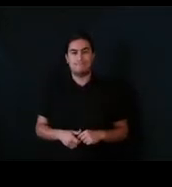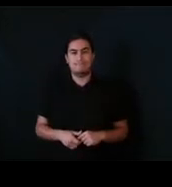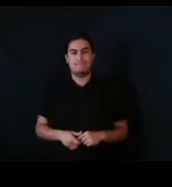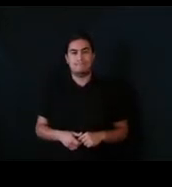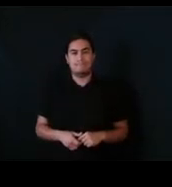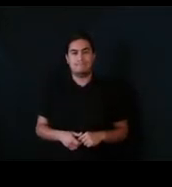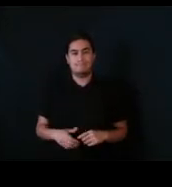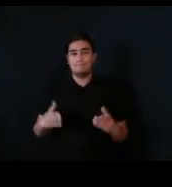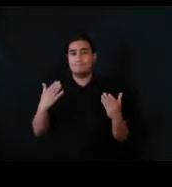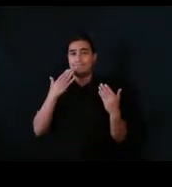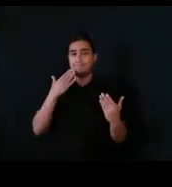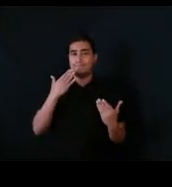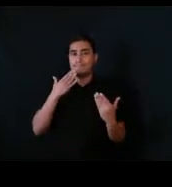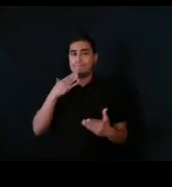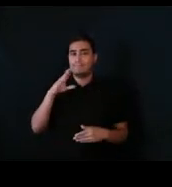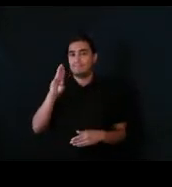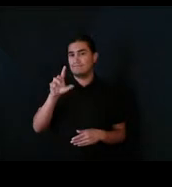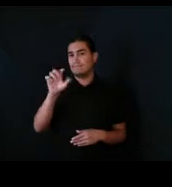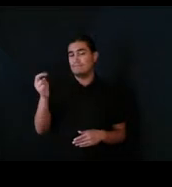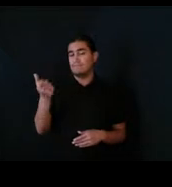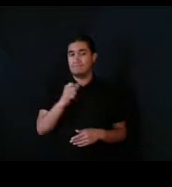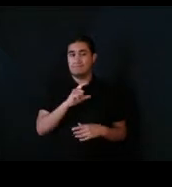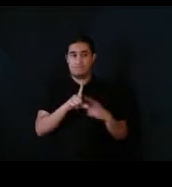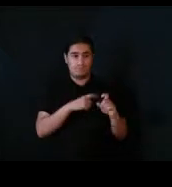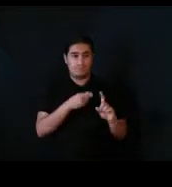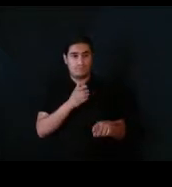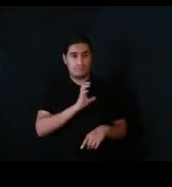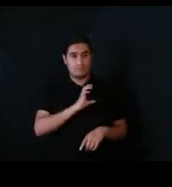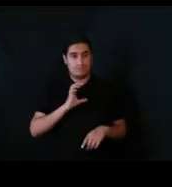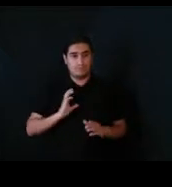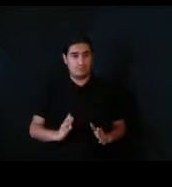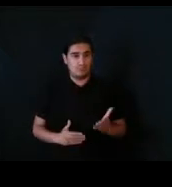marlon thank you are there questions from my colleague commissioners